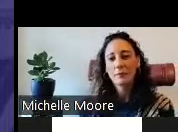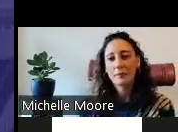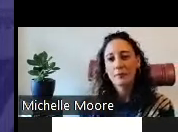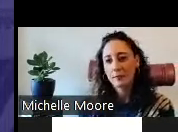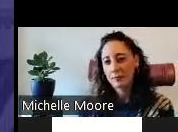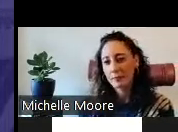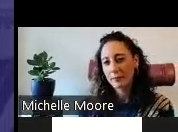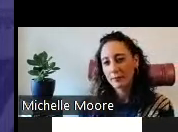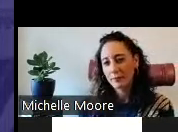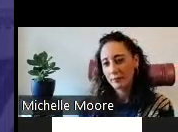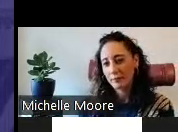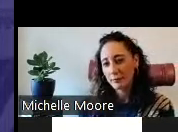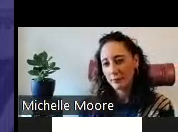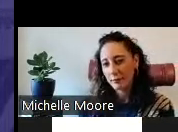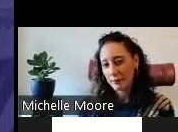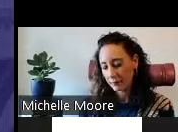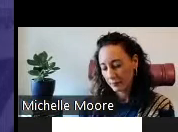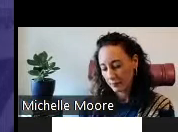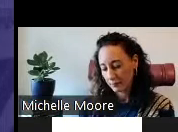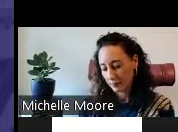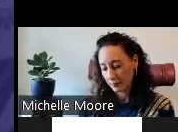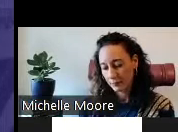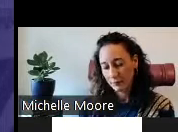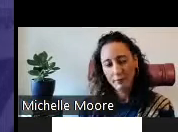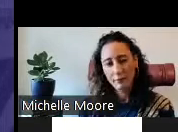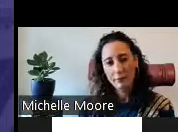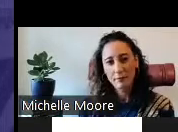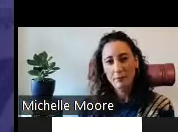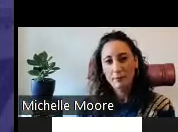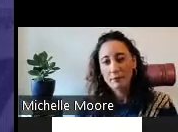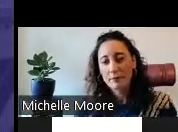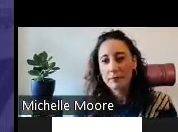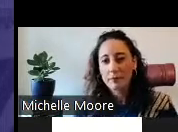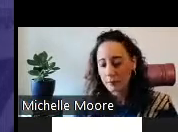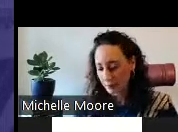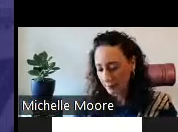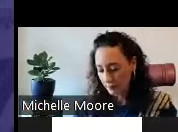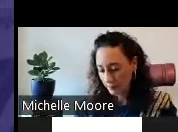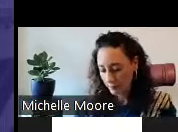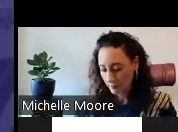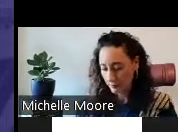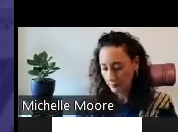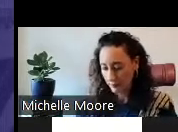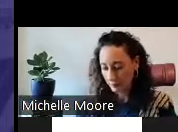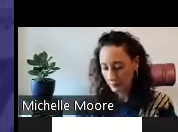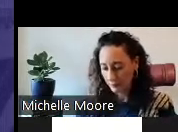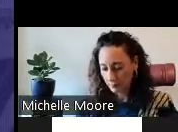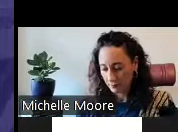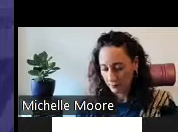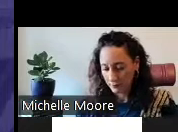author, speaker, and educator, voted as one of the UK's 50 most influential women in